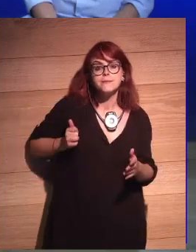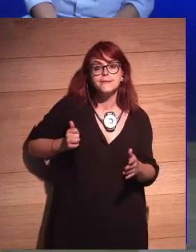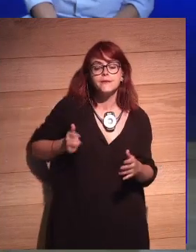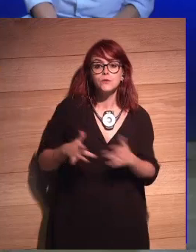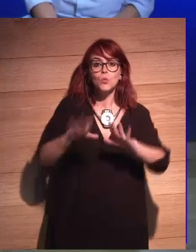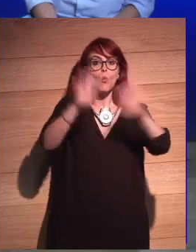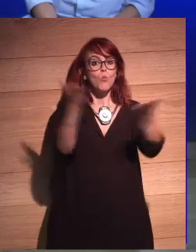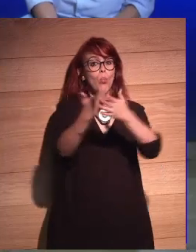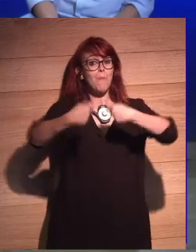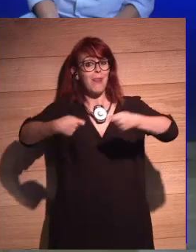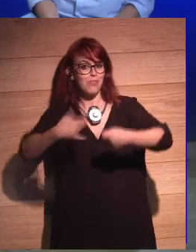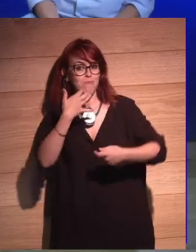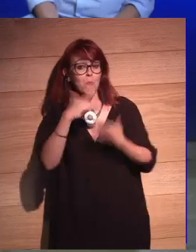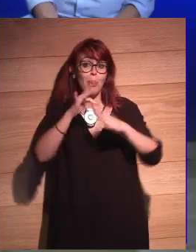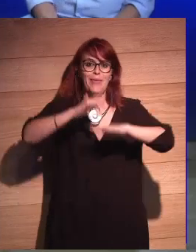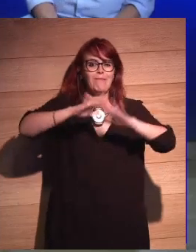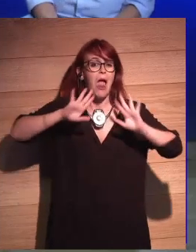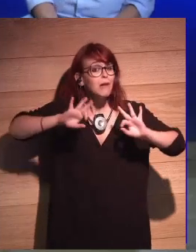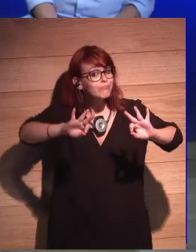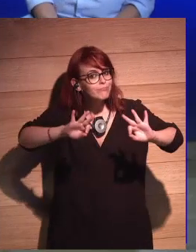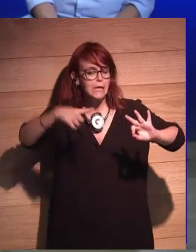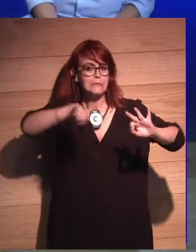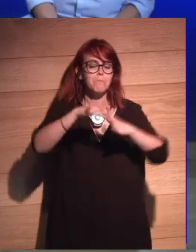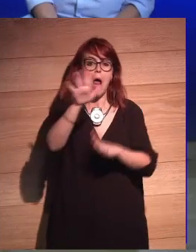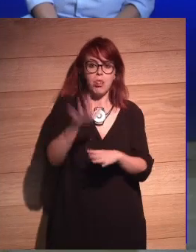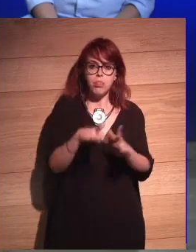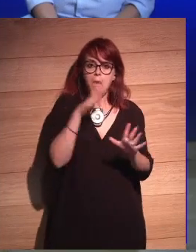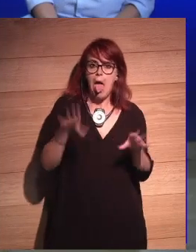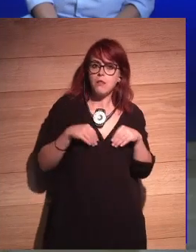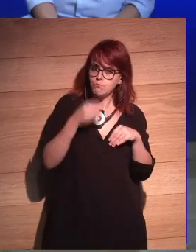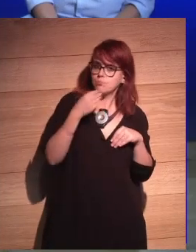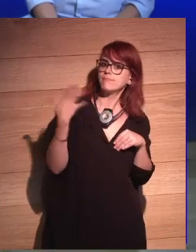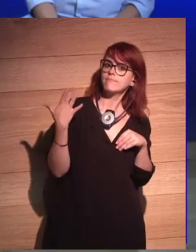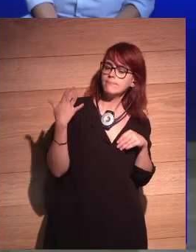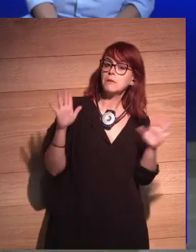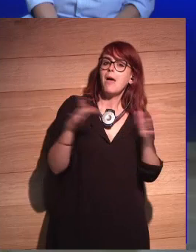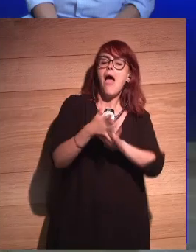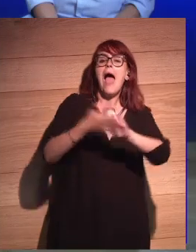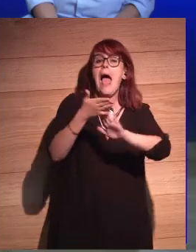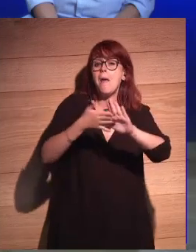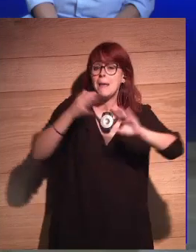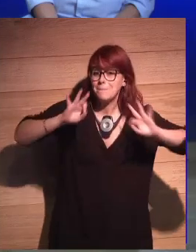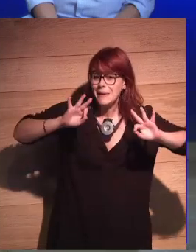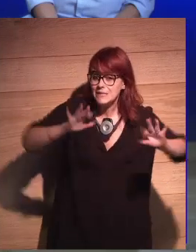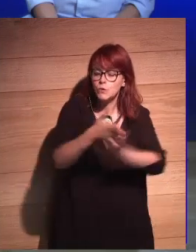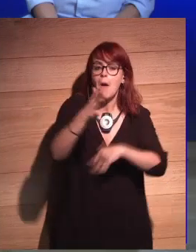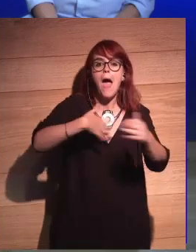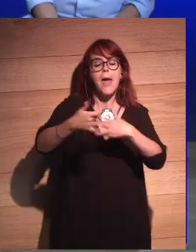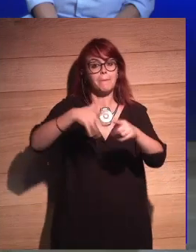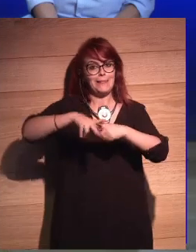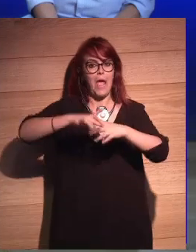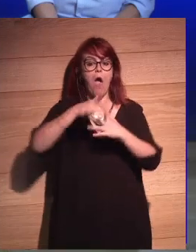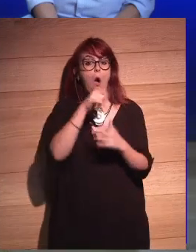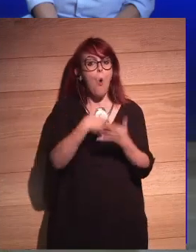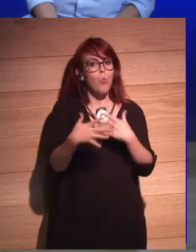use some effects in the digital marketing world seems to be highly accepted. I won't